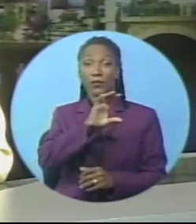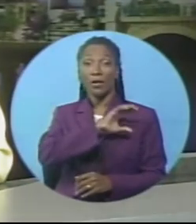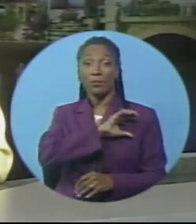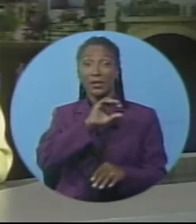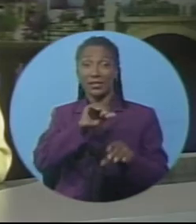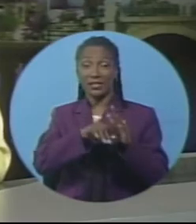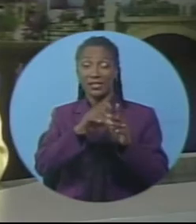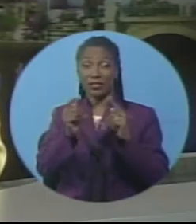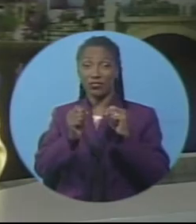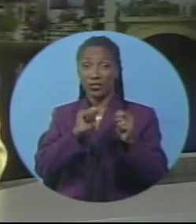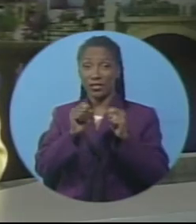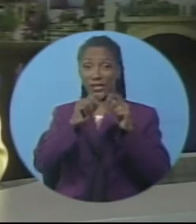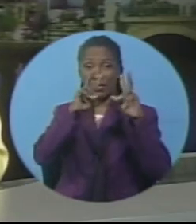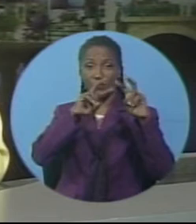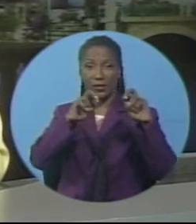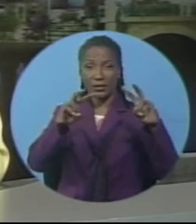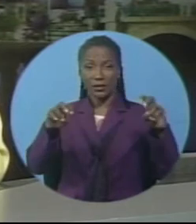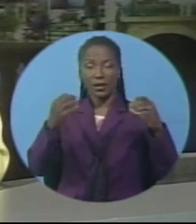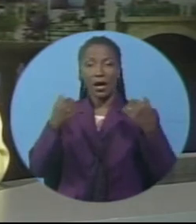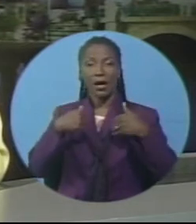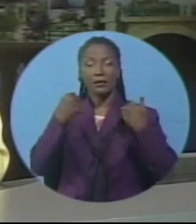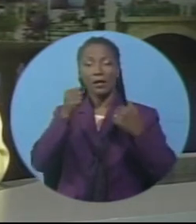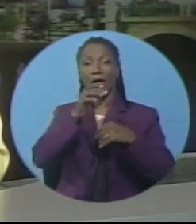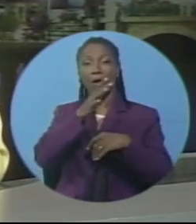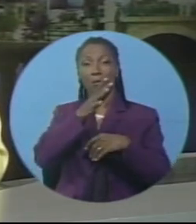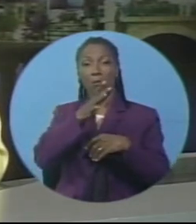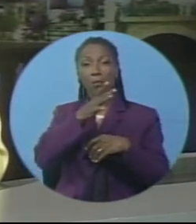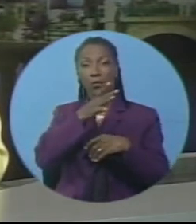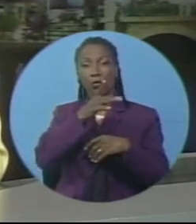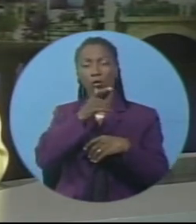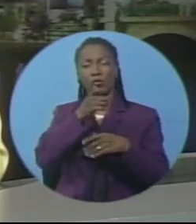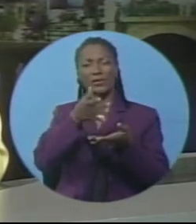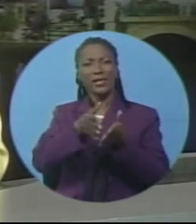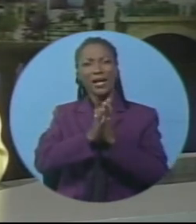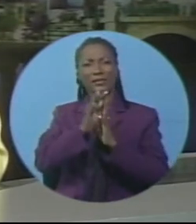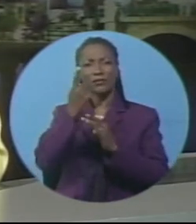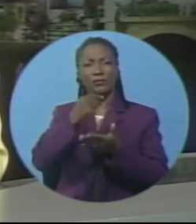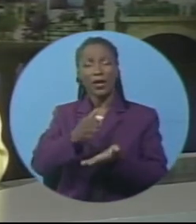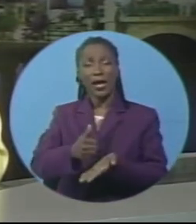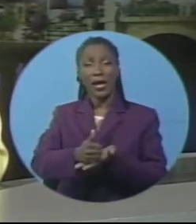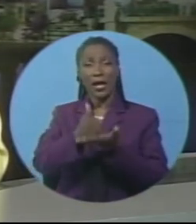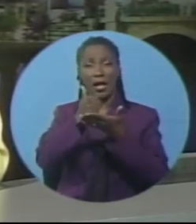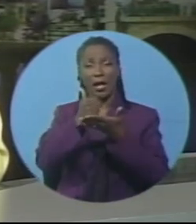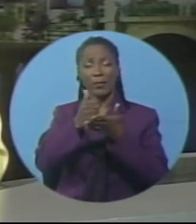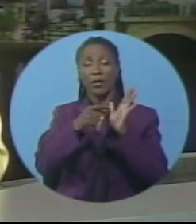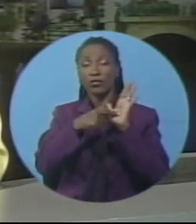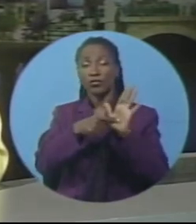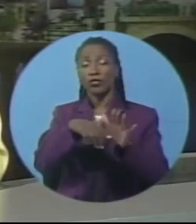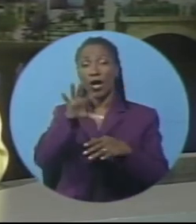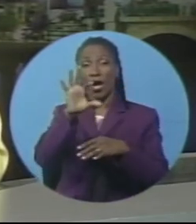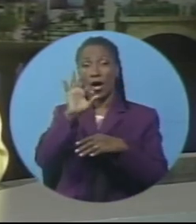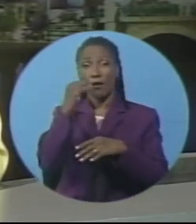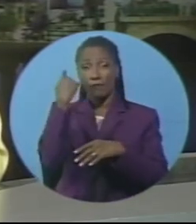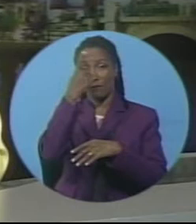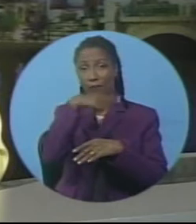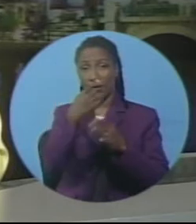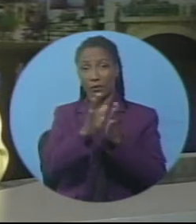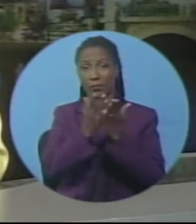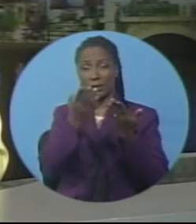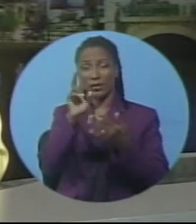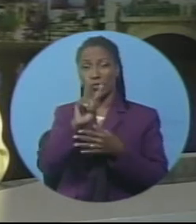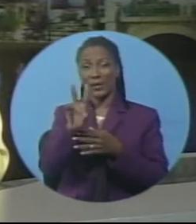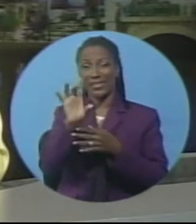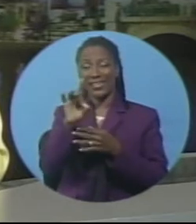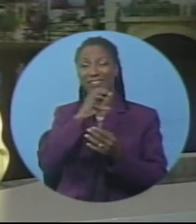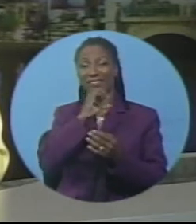Police in Trinidad are investigating a young mother's appeal for help posted on Facebook. The 28-year-old woman said she has